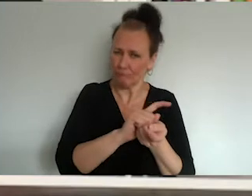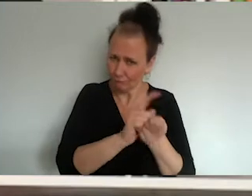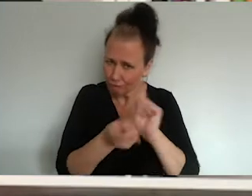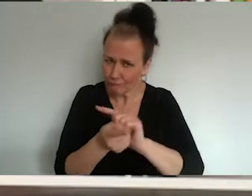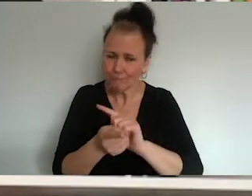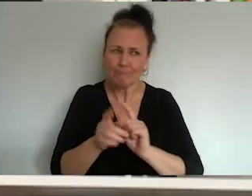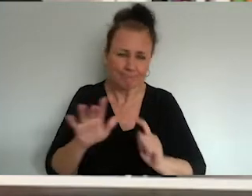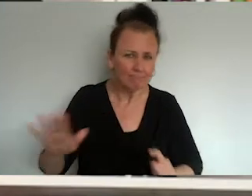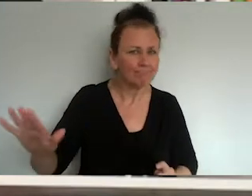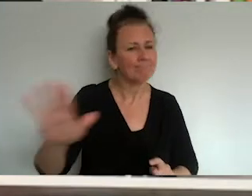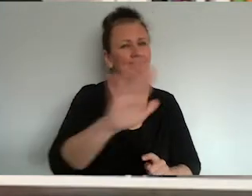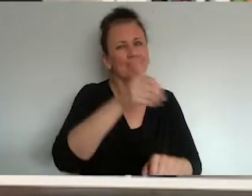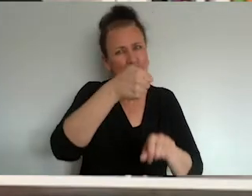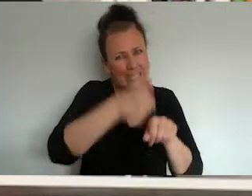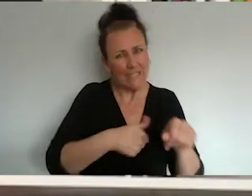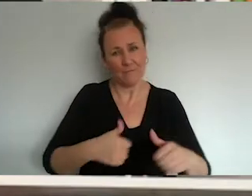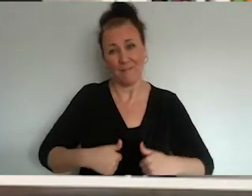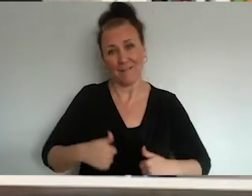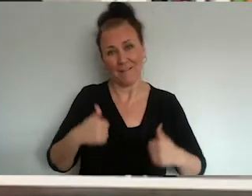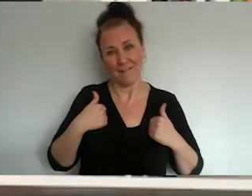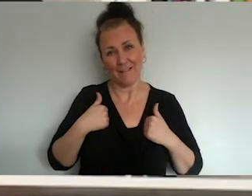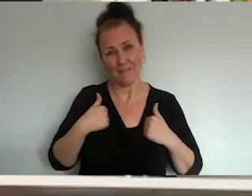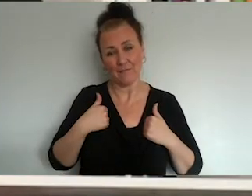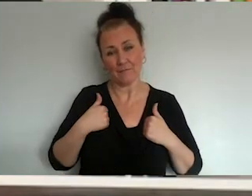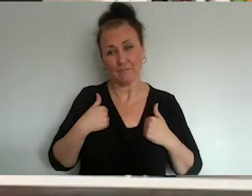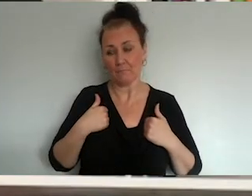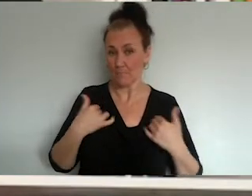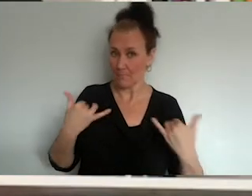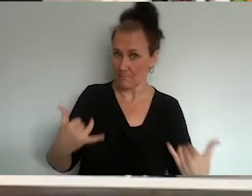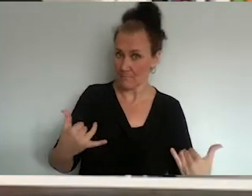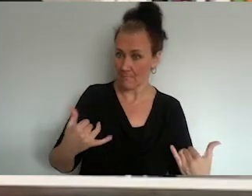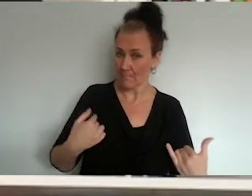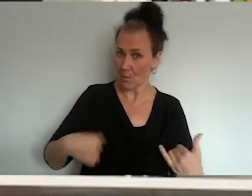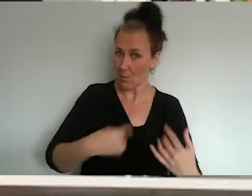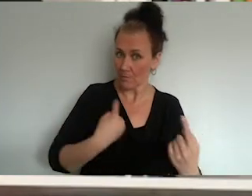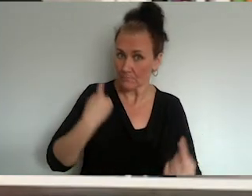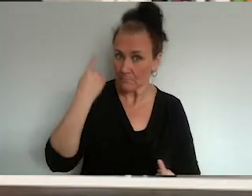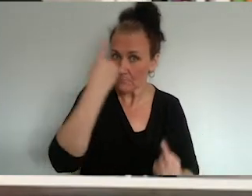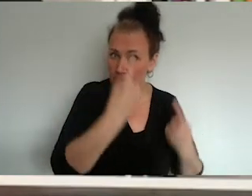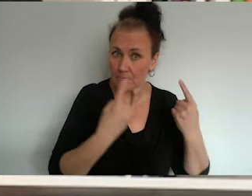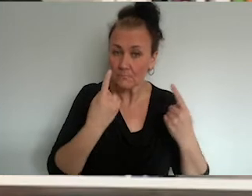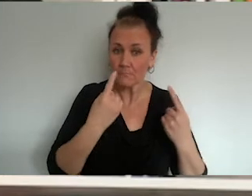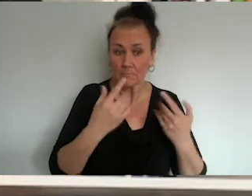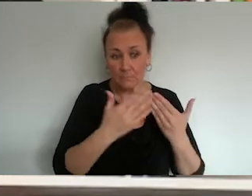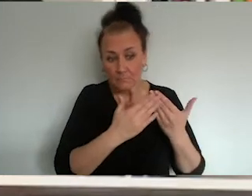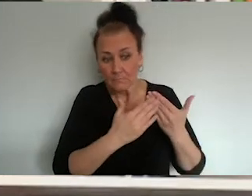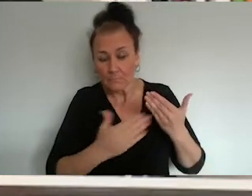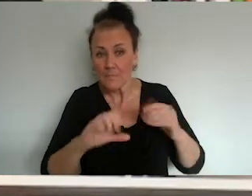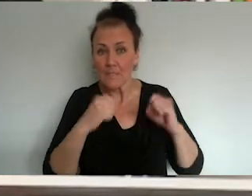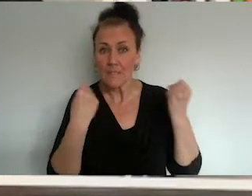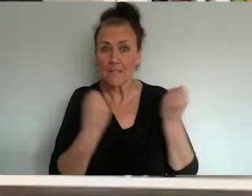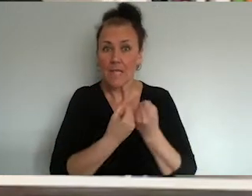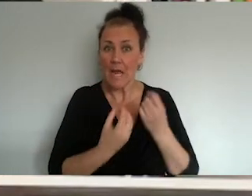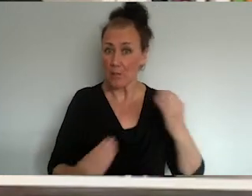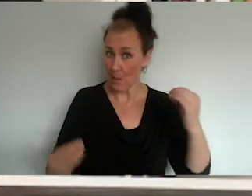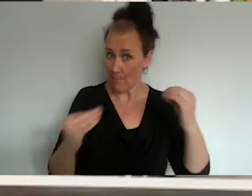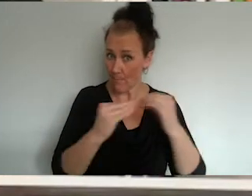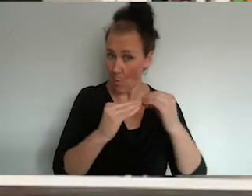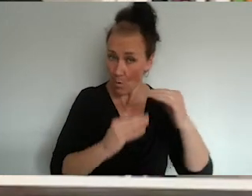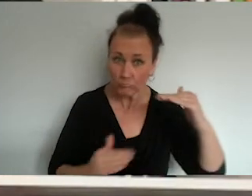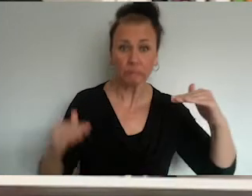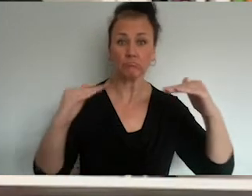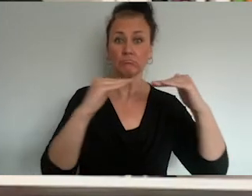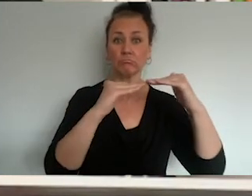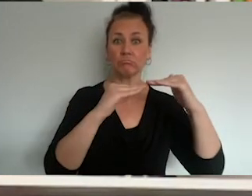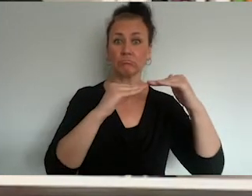about profound changes in our lives. The question is, will the society that emerges be more equitable?